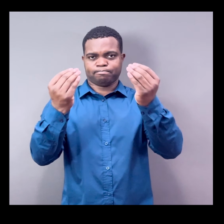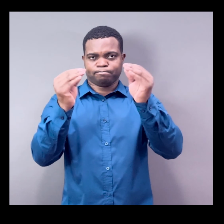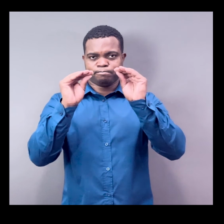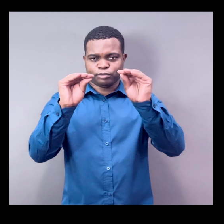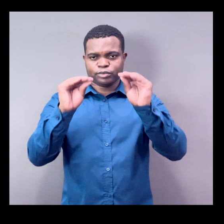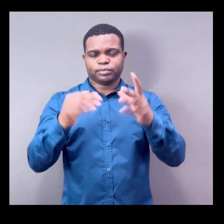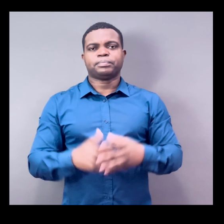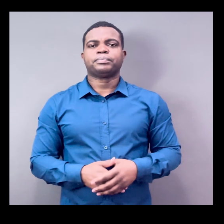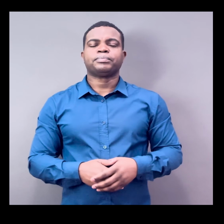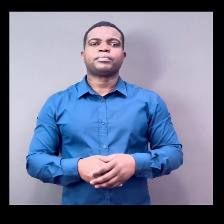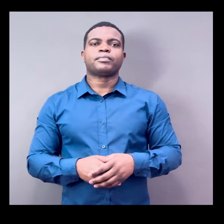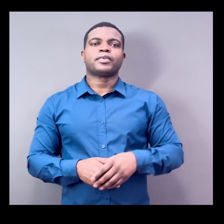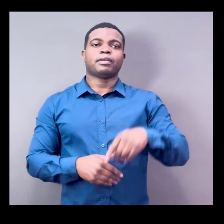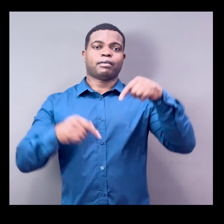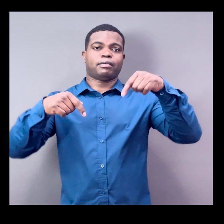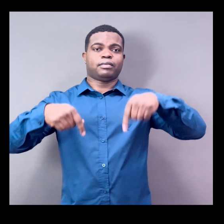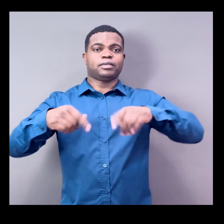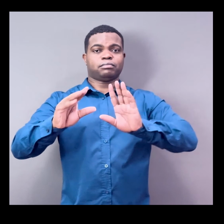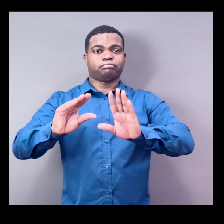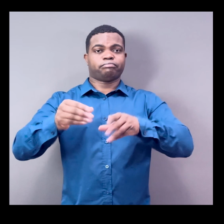this module